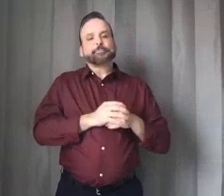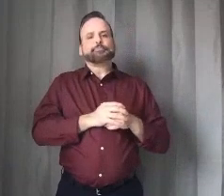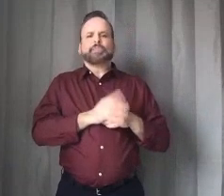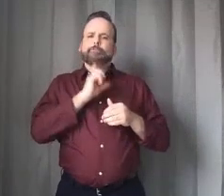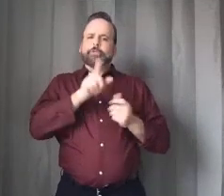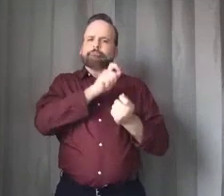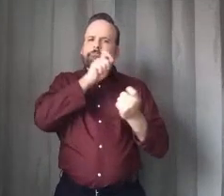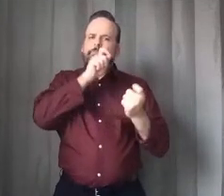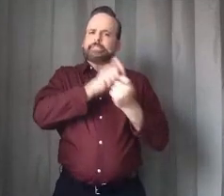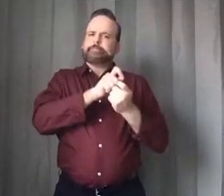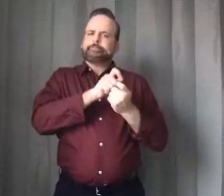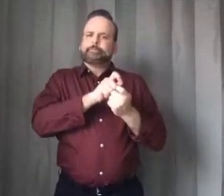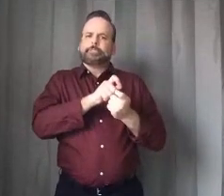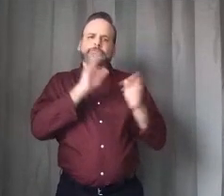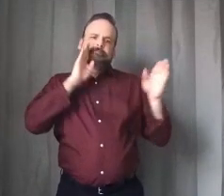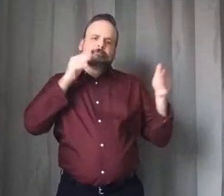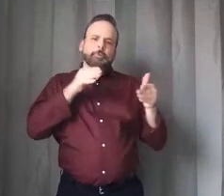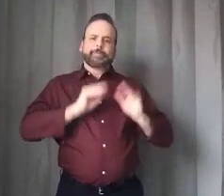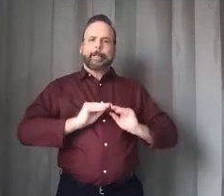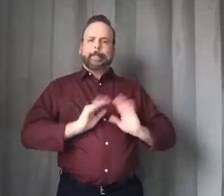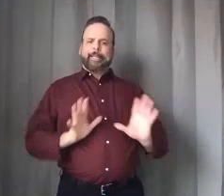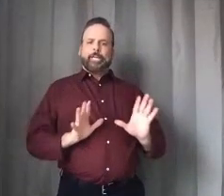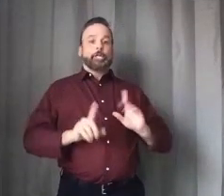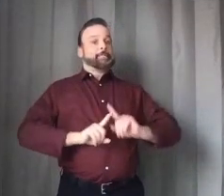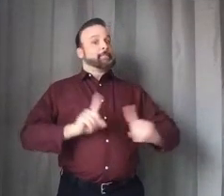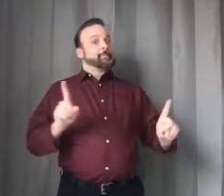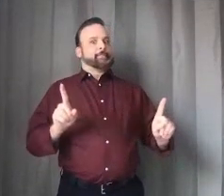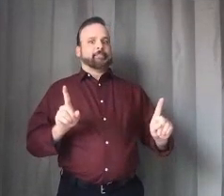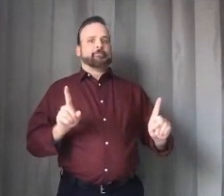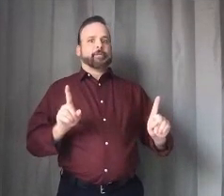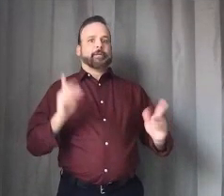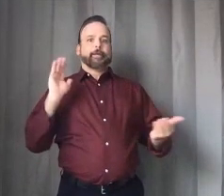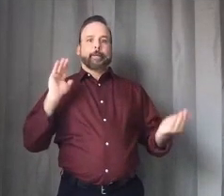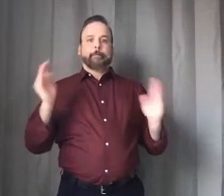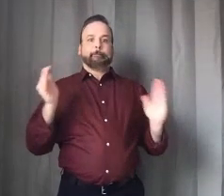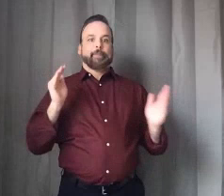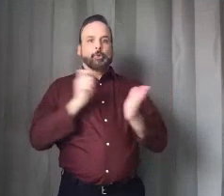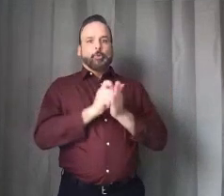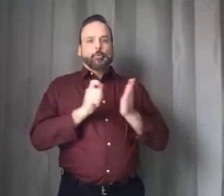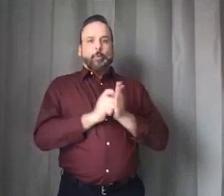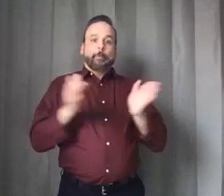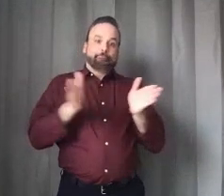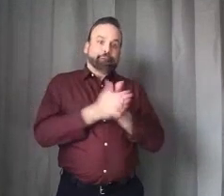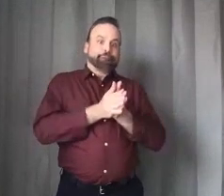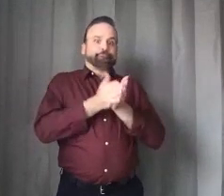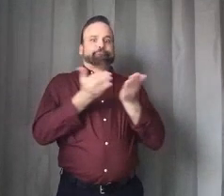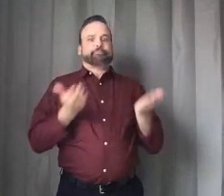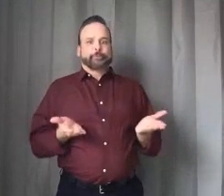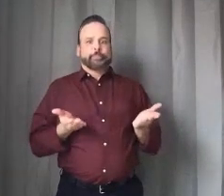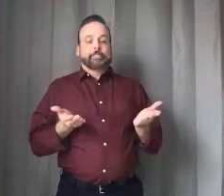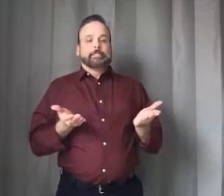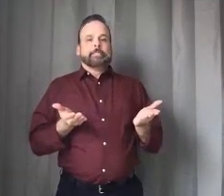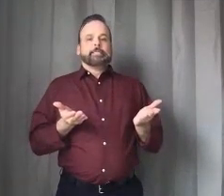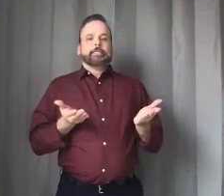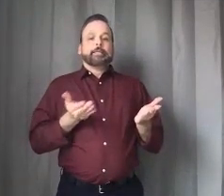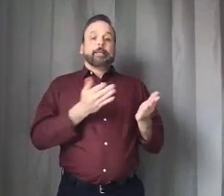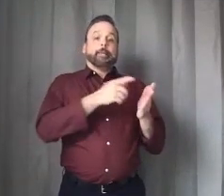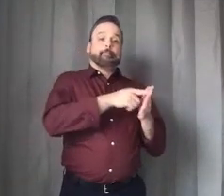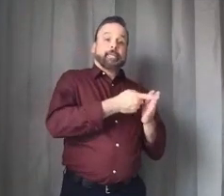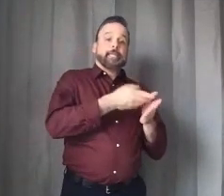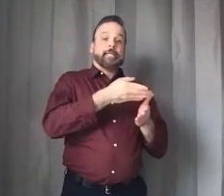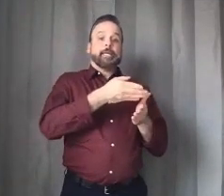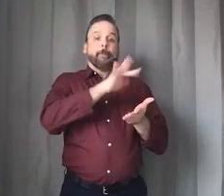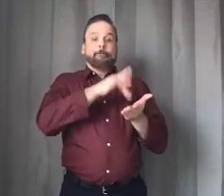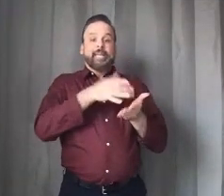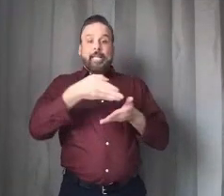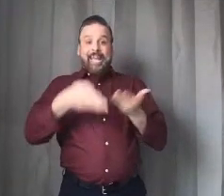concise, being really clear. Is a completely different art form from writing a novel. So it's like, it's beginning and middle and an end, but not